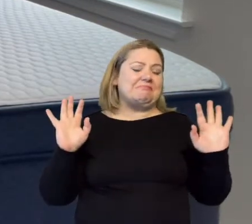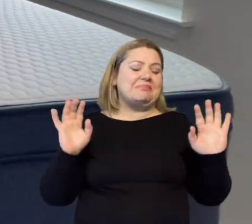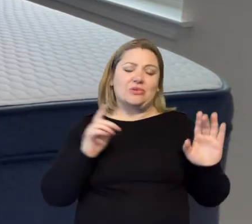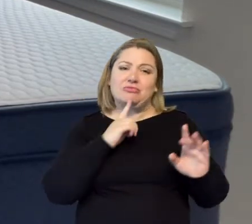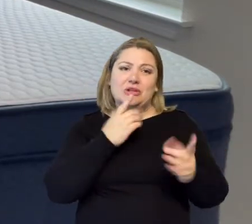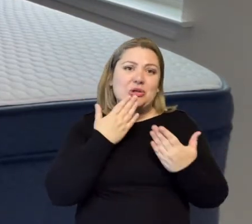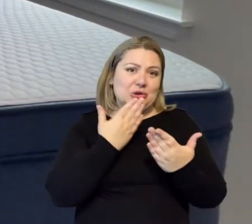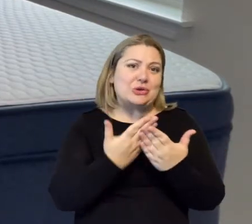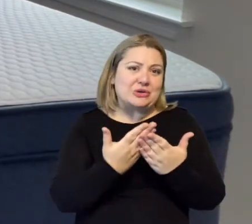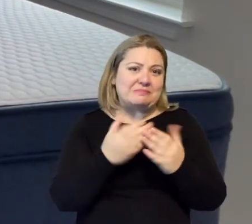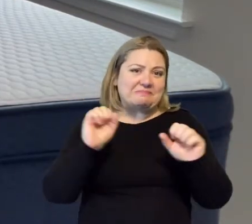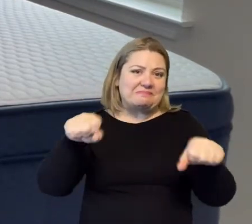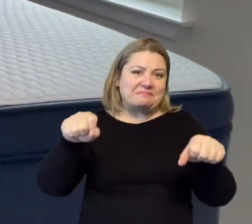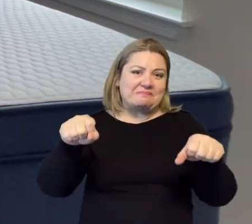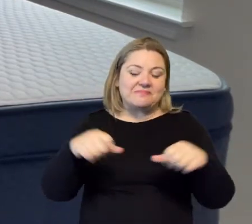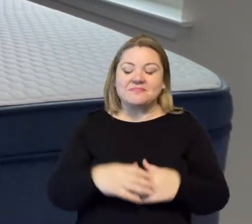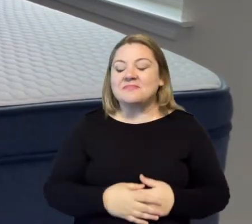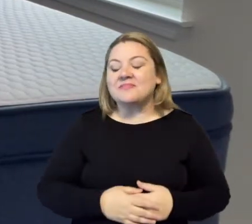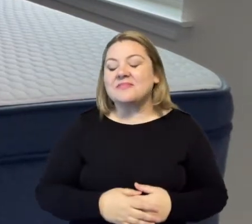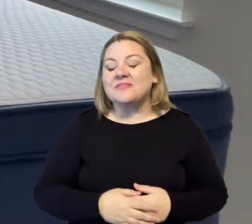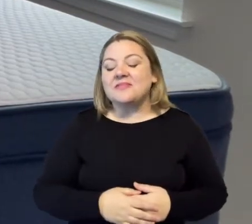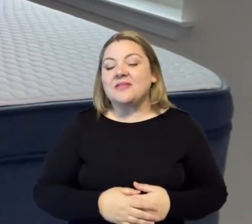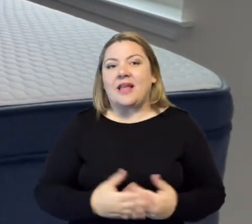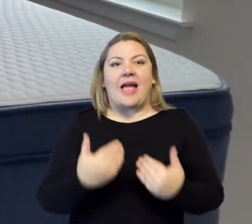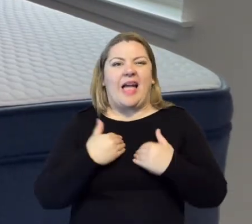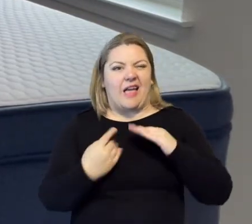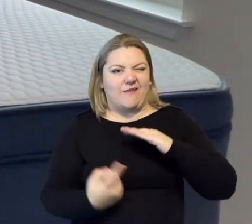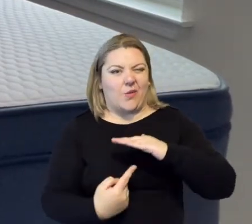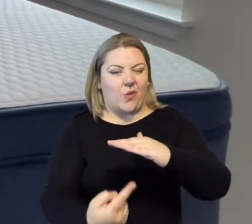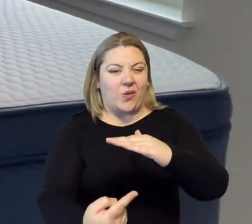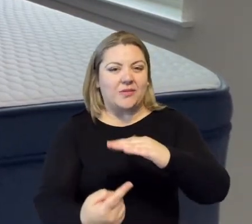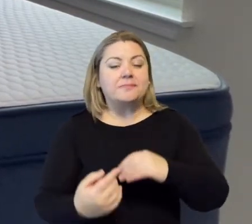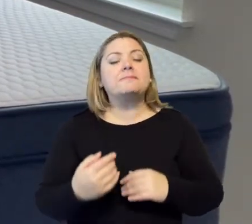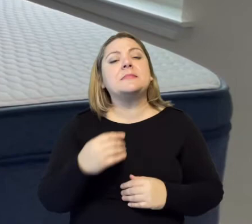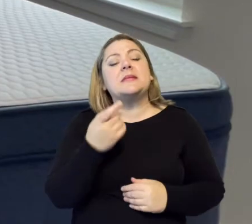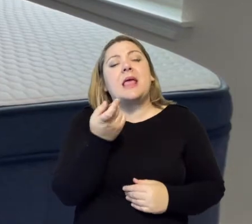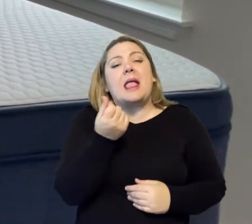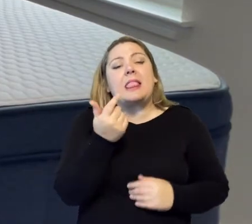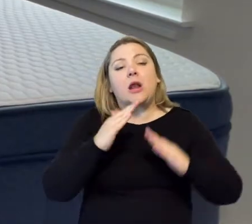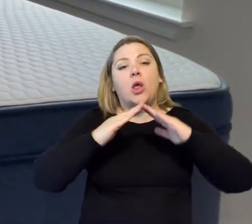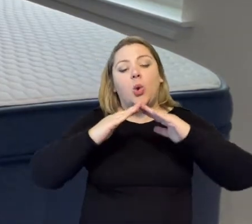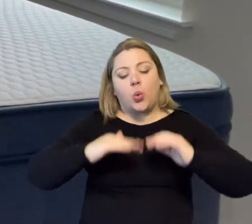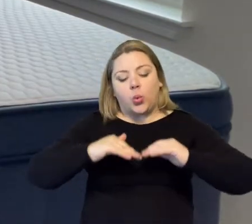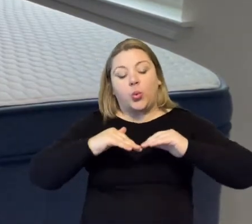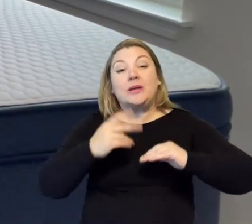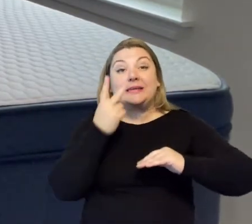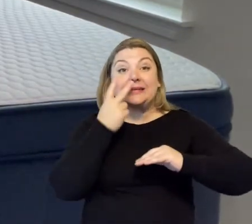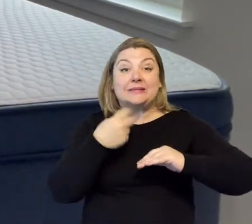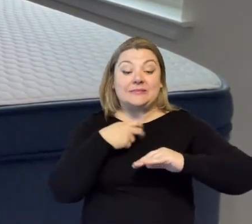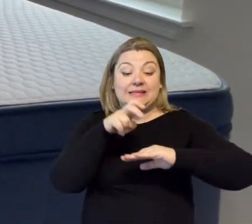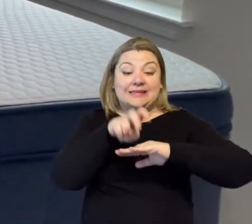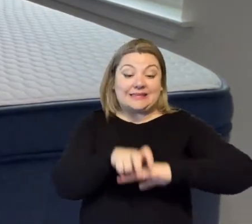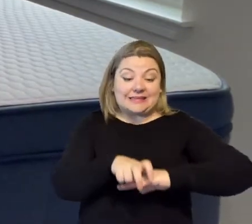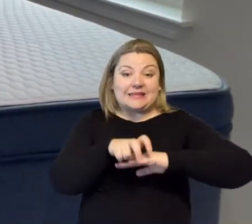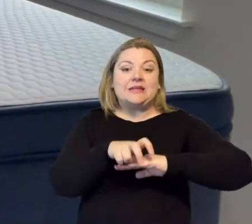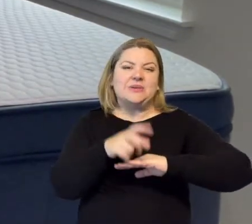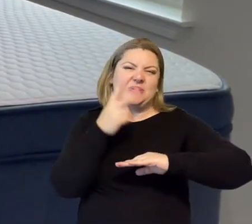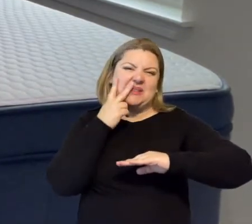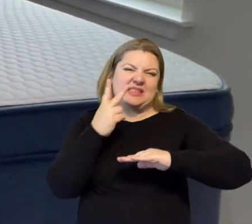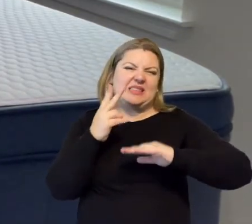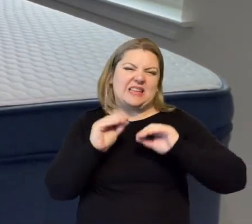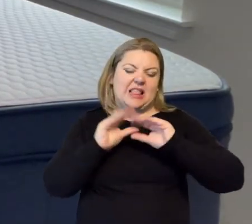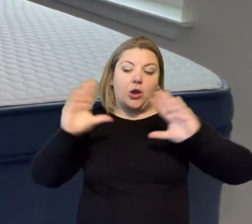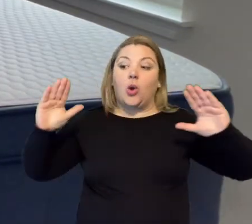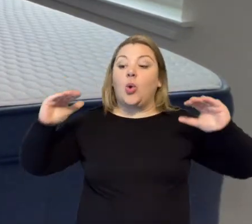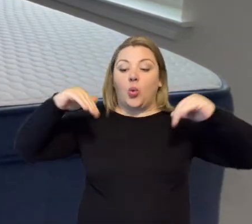well in this category. There is some compression. You can see when I'm sitting on the side, there is some compression with the